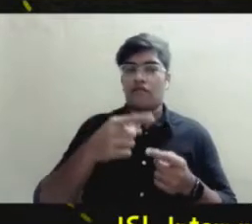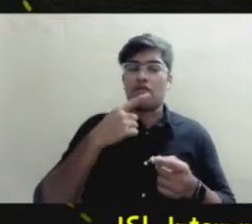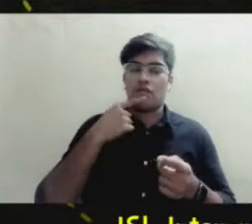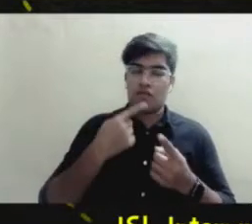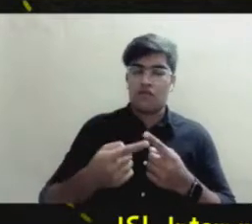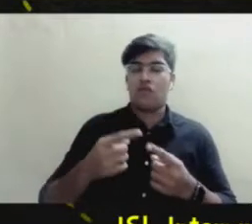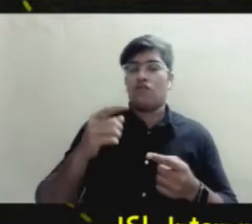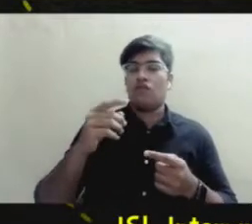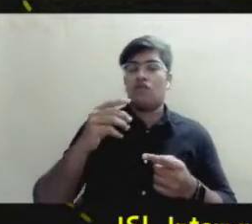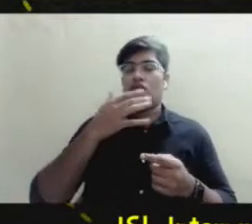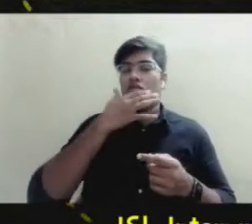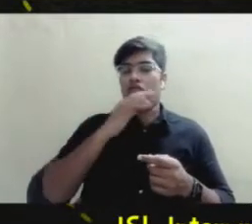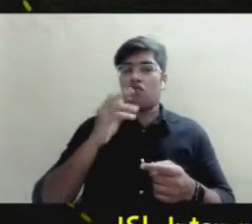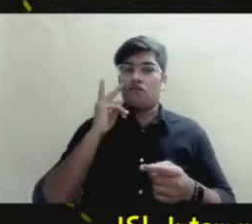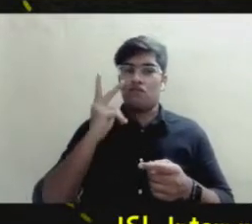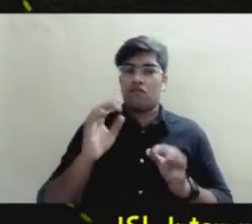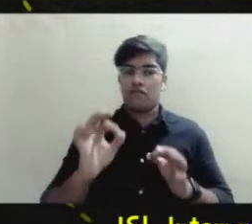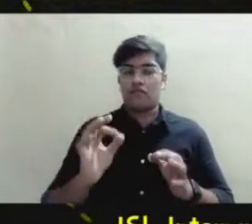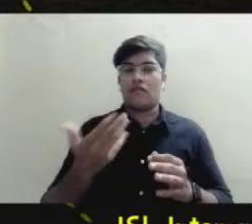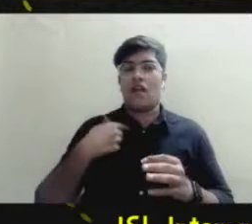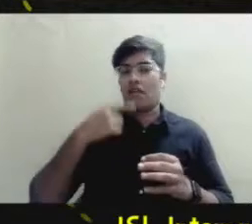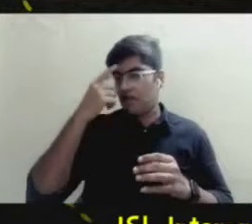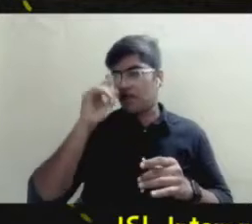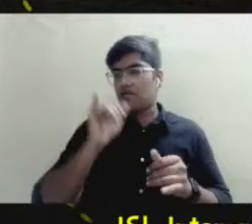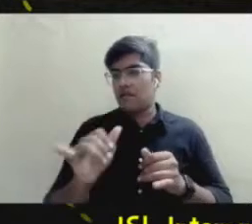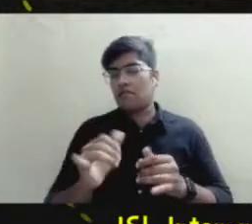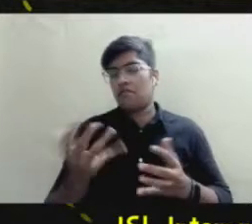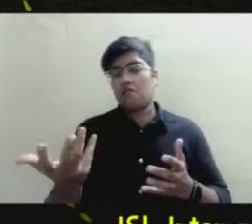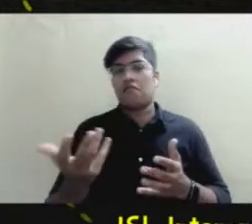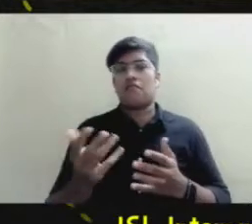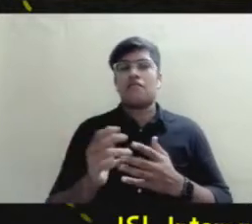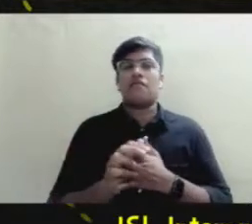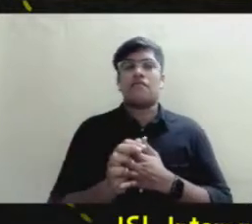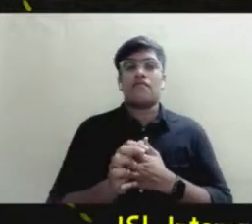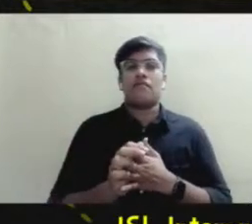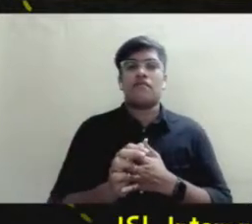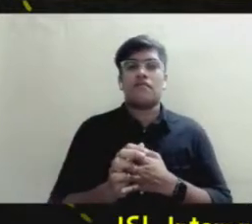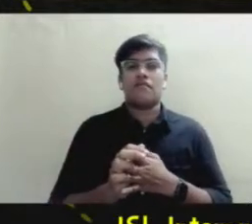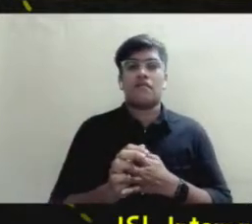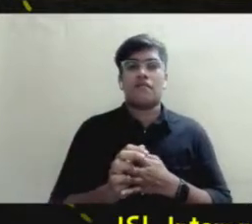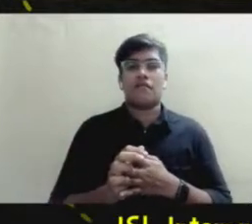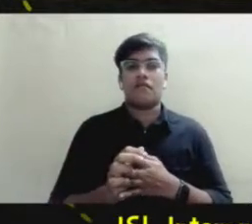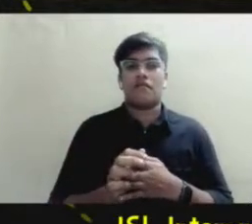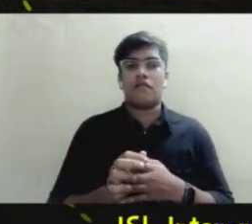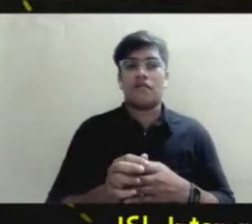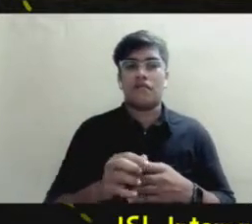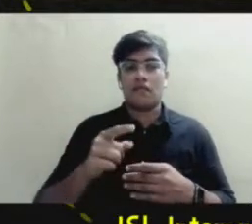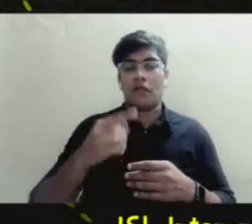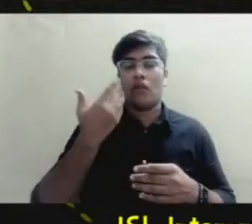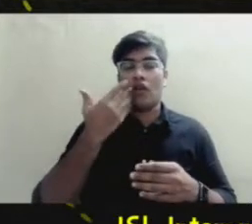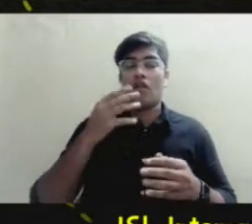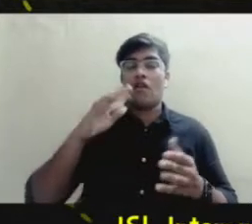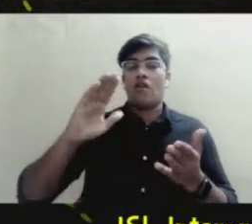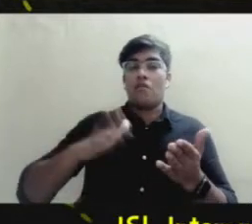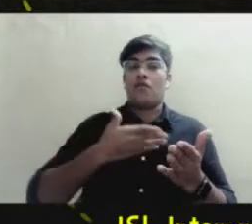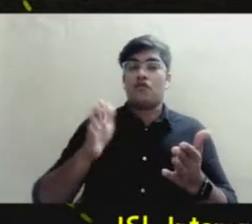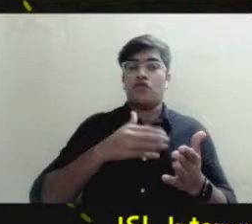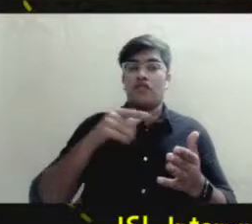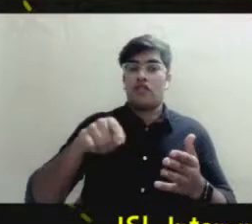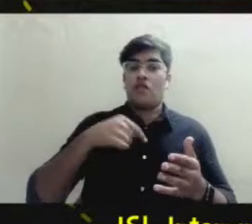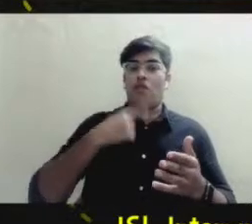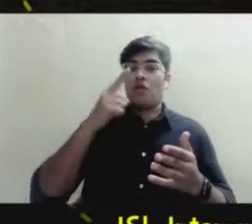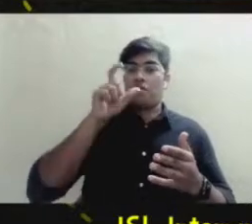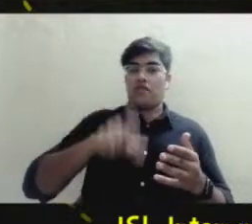fascinating, because I do think that in a way, the form, which is very potent when it comes once and then becomes a